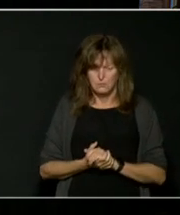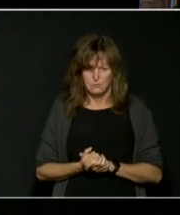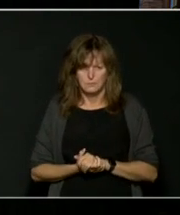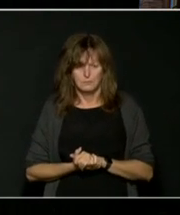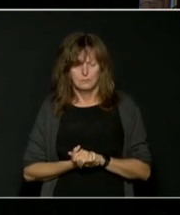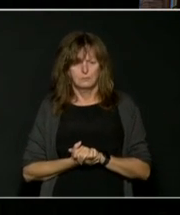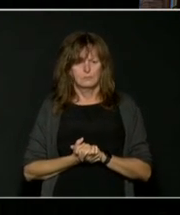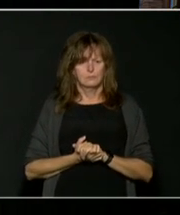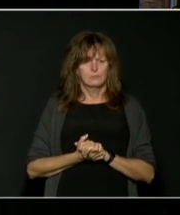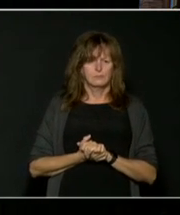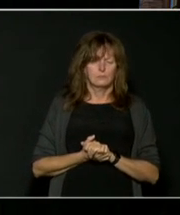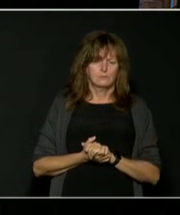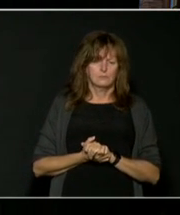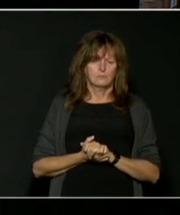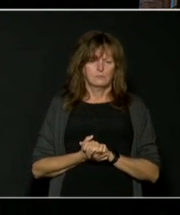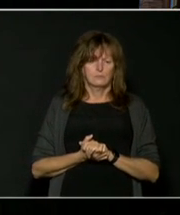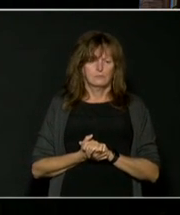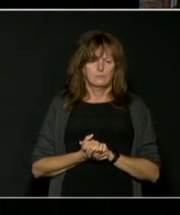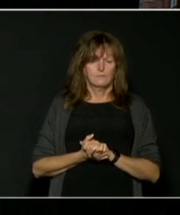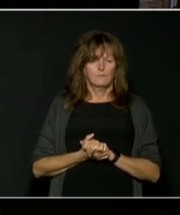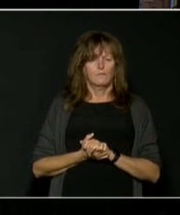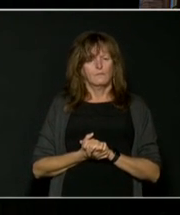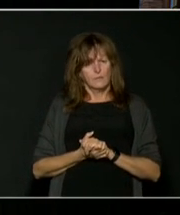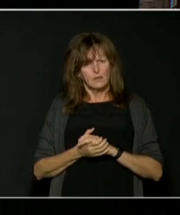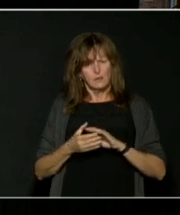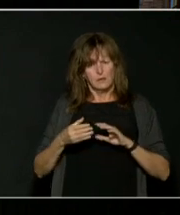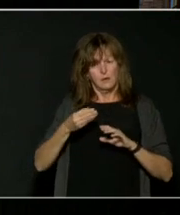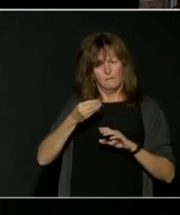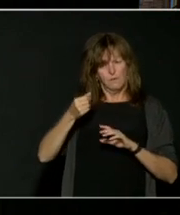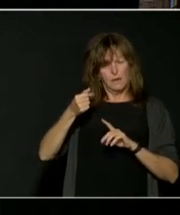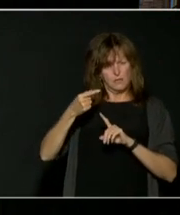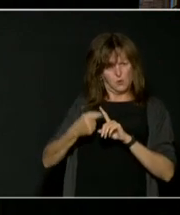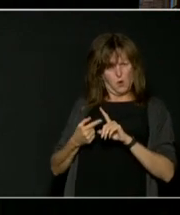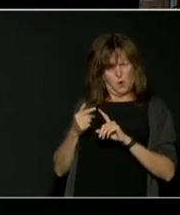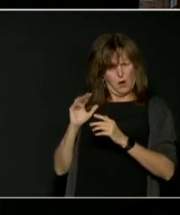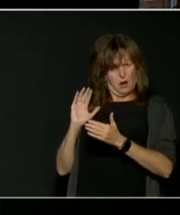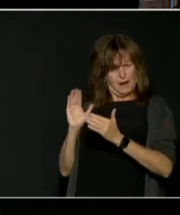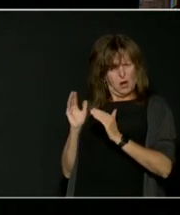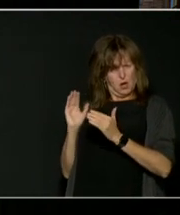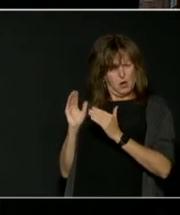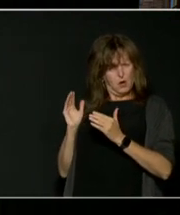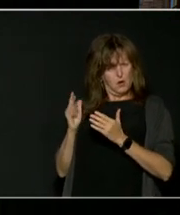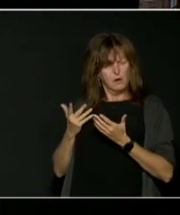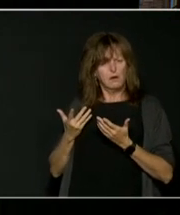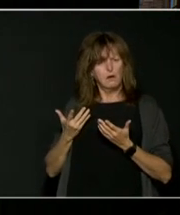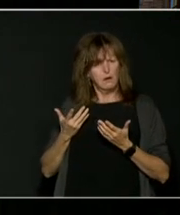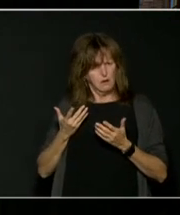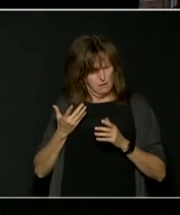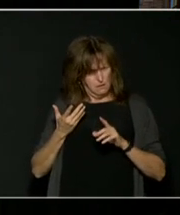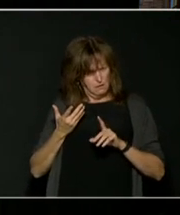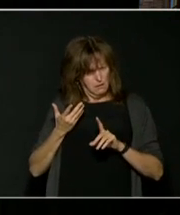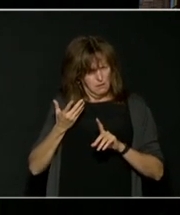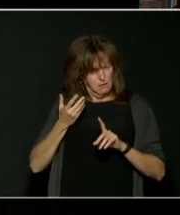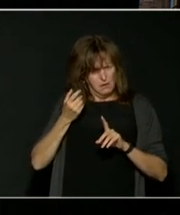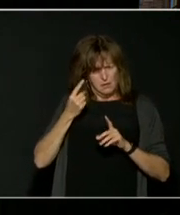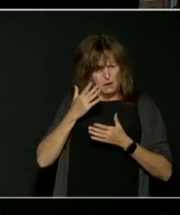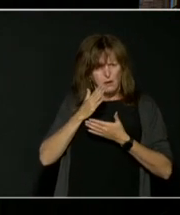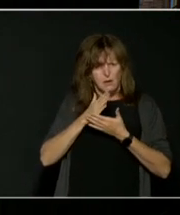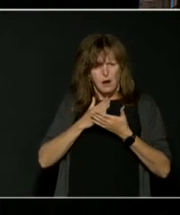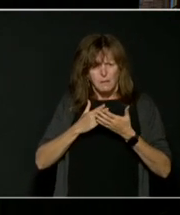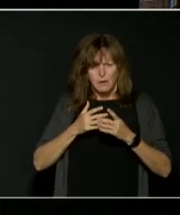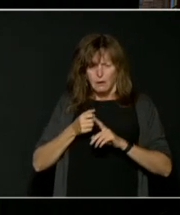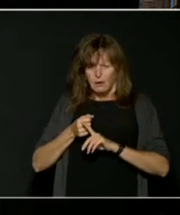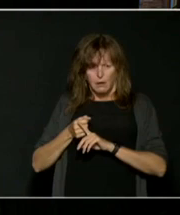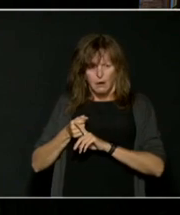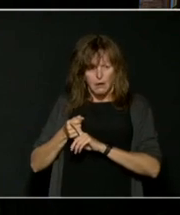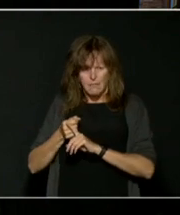than we did several months ago about why some people are affected so dramatically by COVID-19 and some aren't, and some